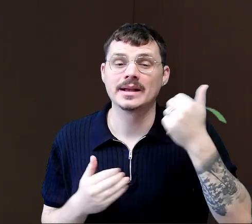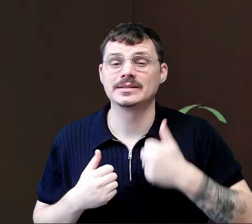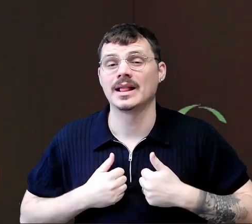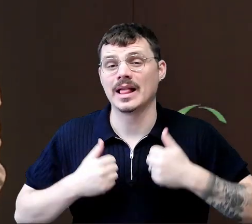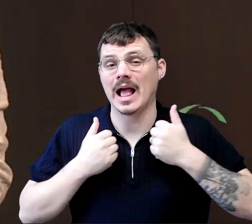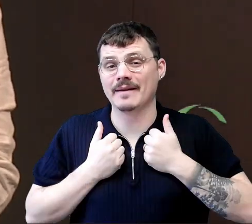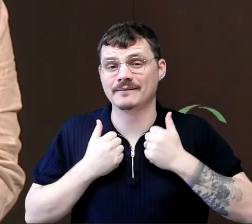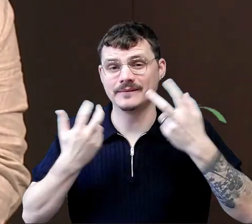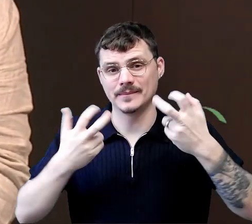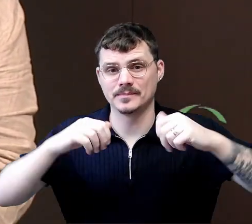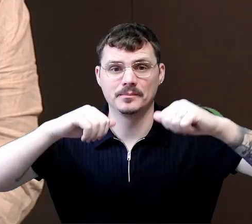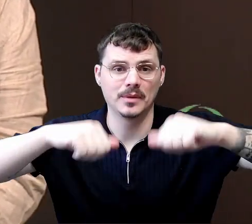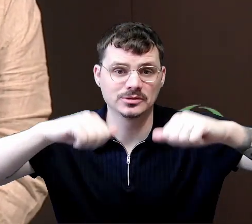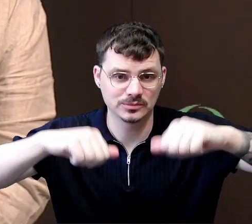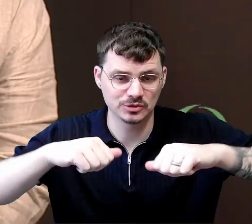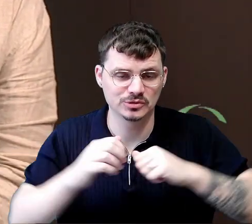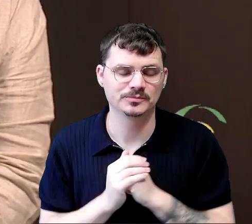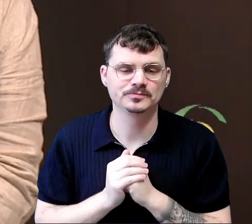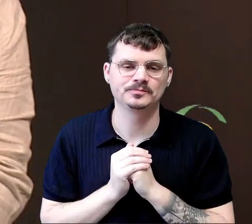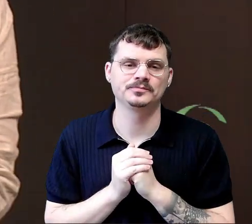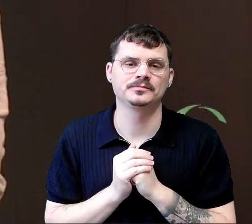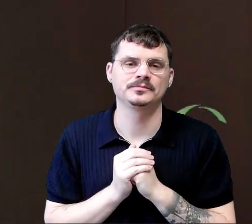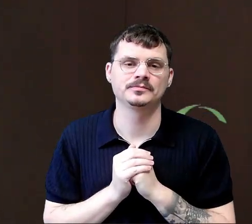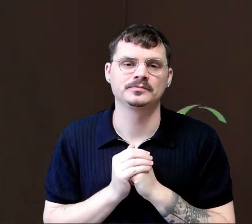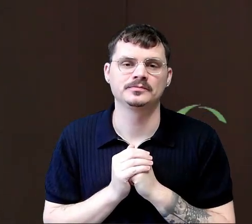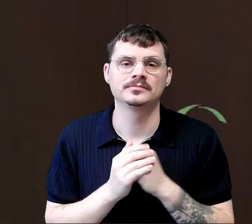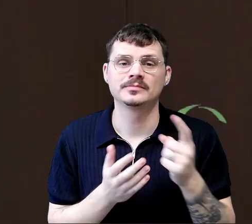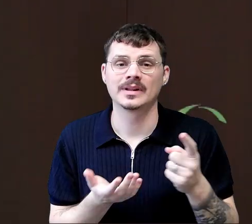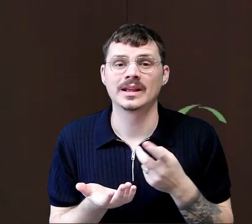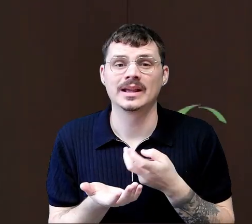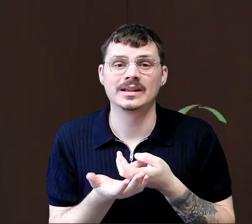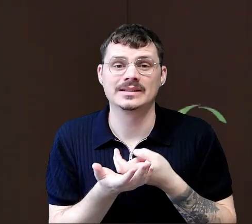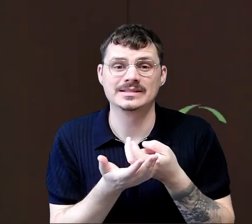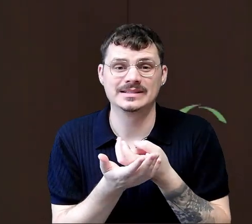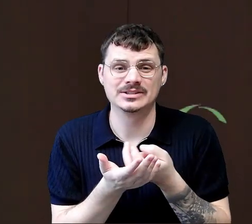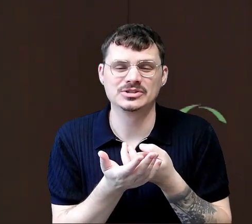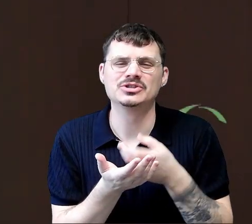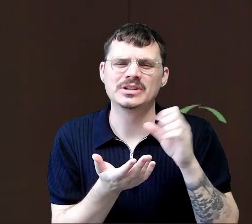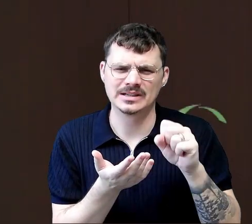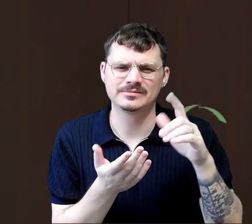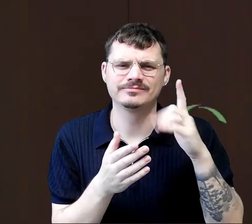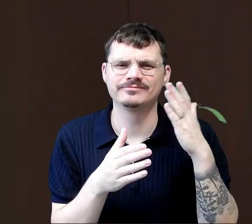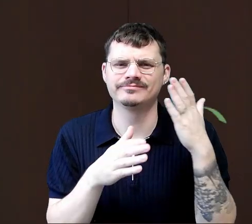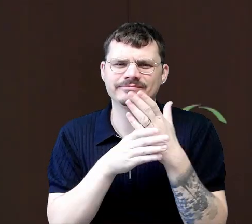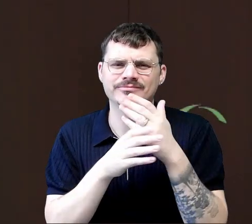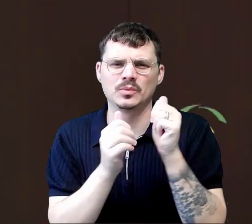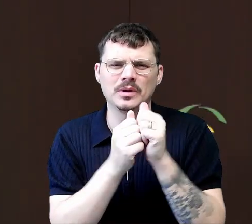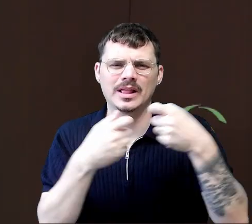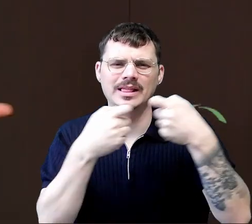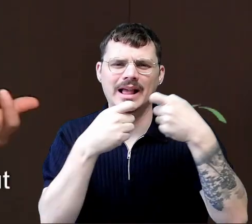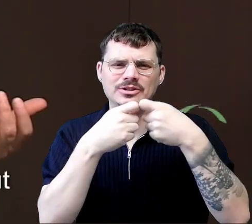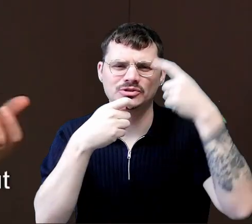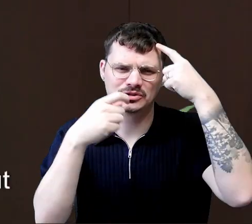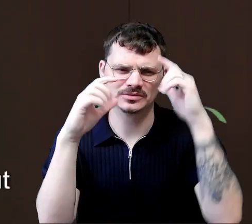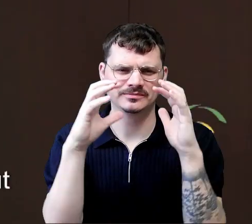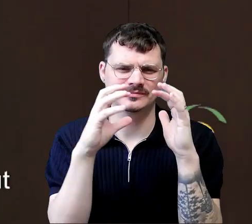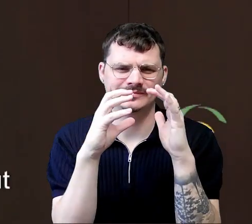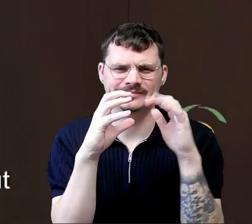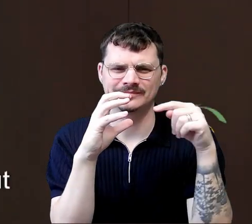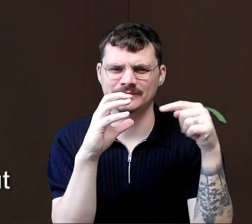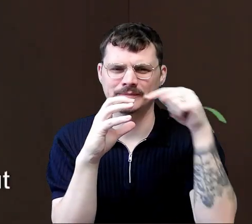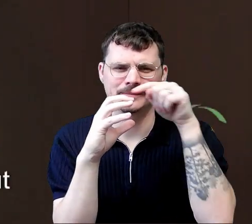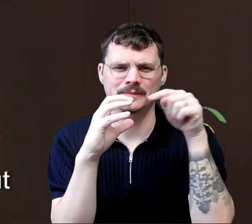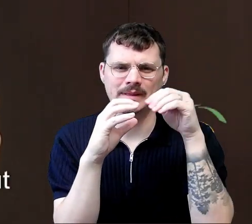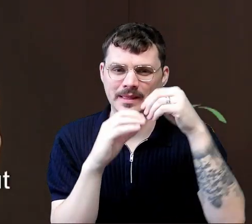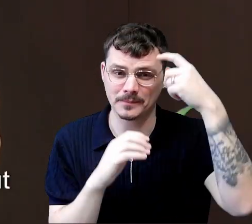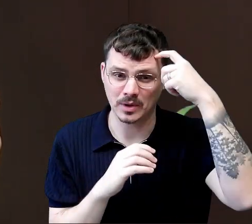life possible. A seizure is a disturbance in the electrical impulses of the brain. In other seminars,